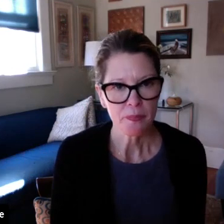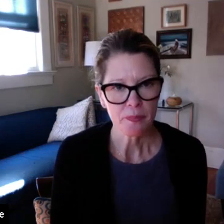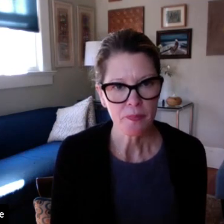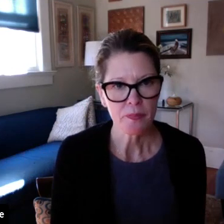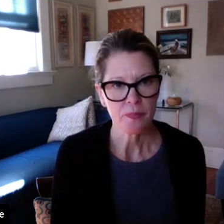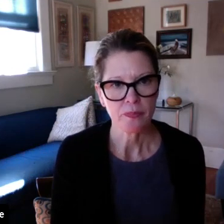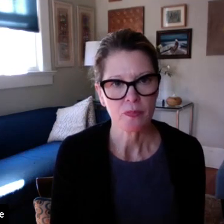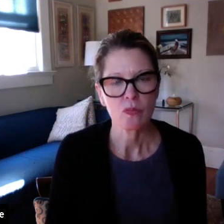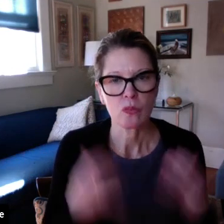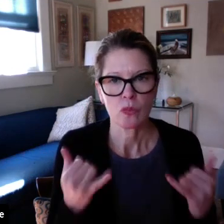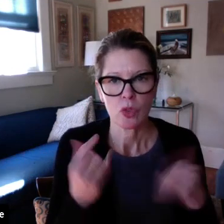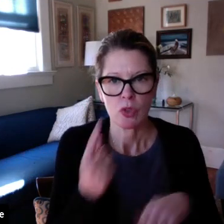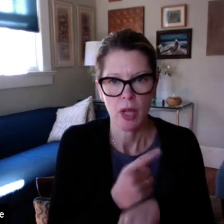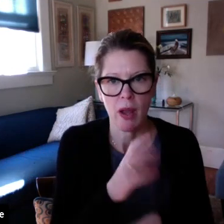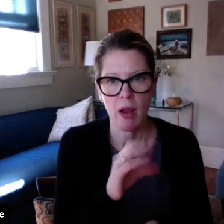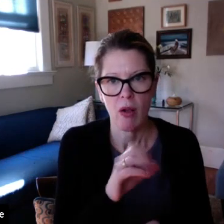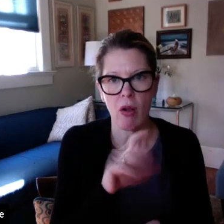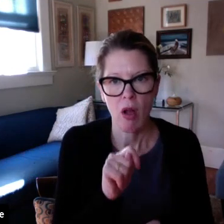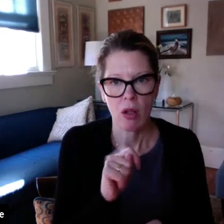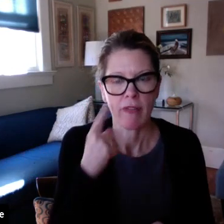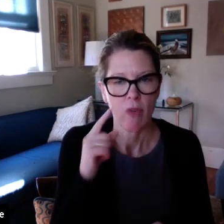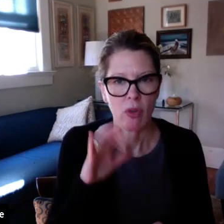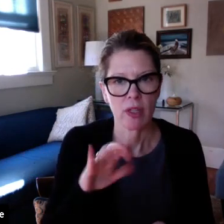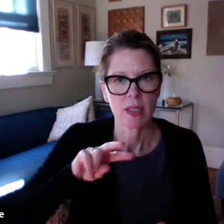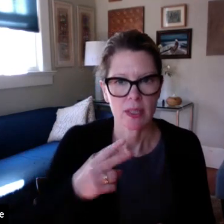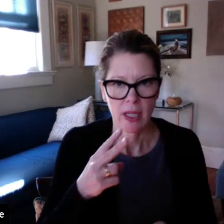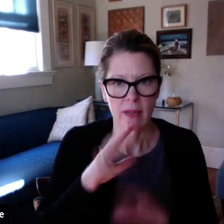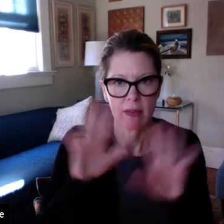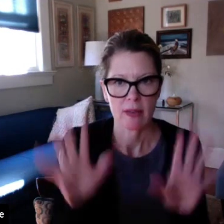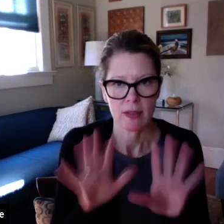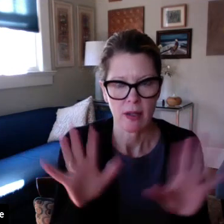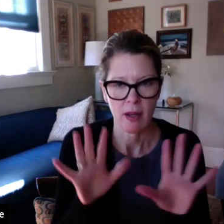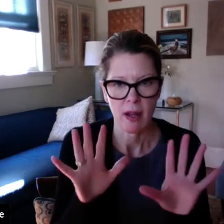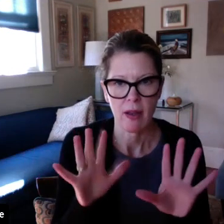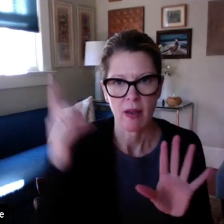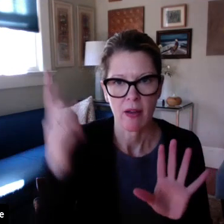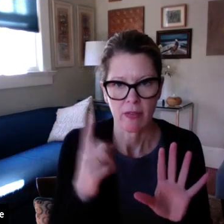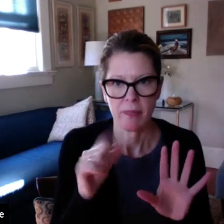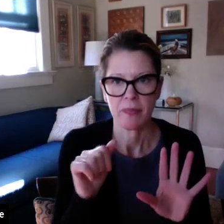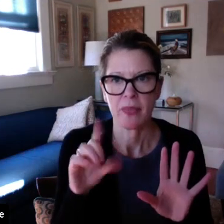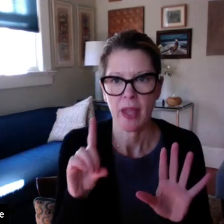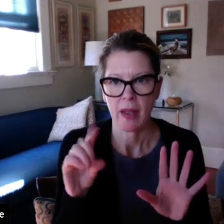Our collect of the day is the collect for the second Sunday of Advent.